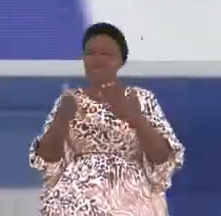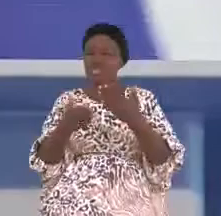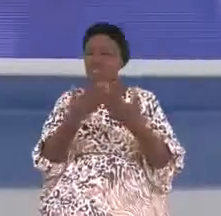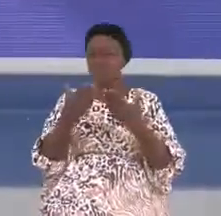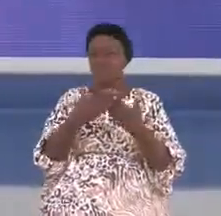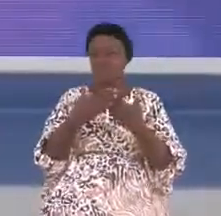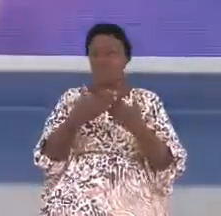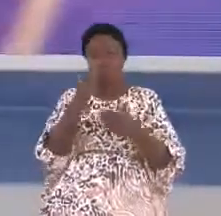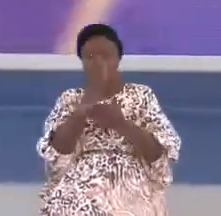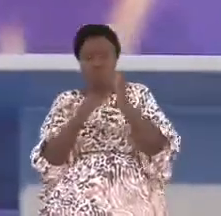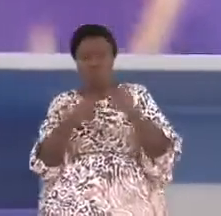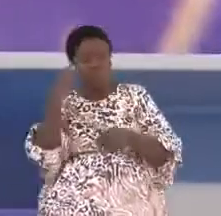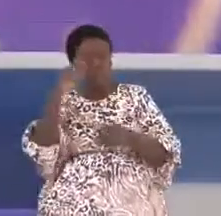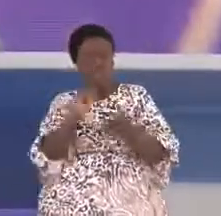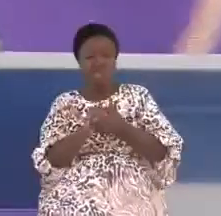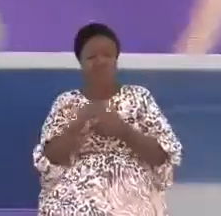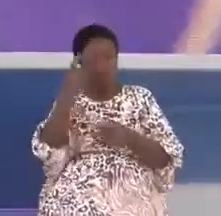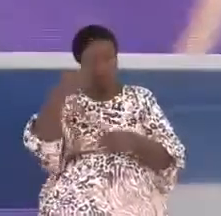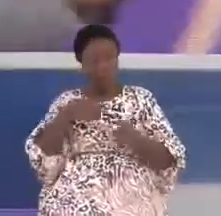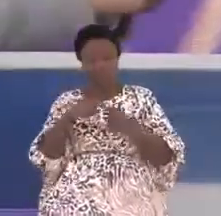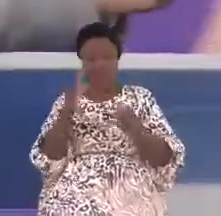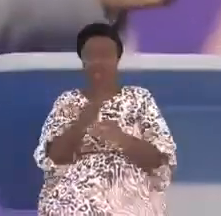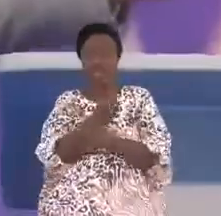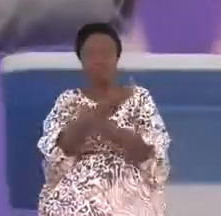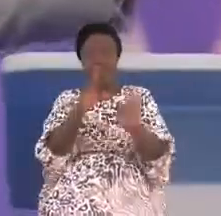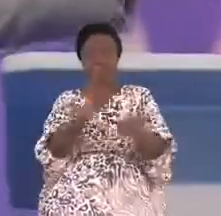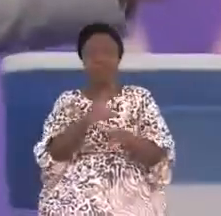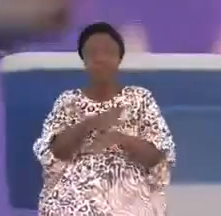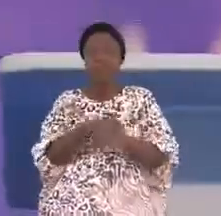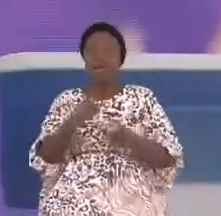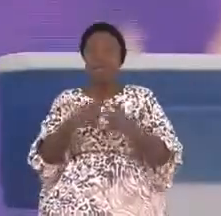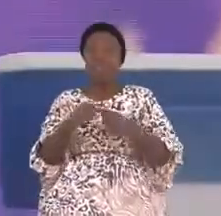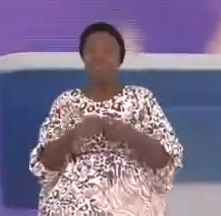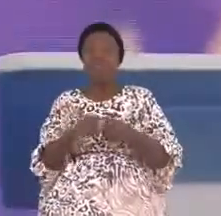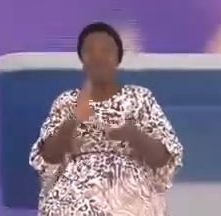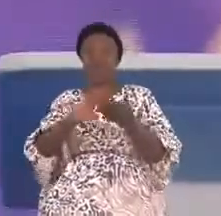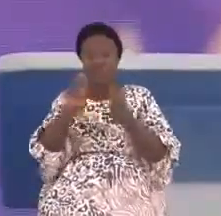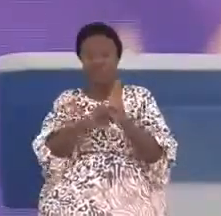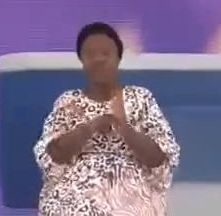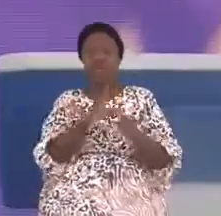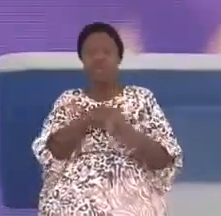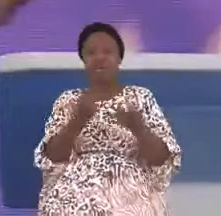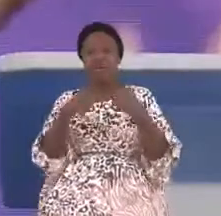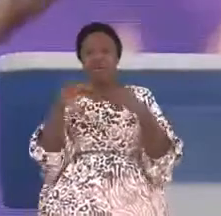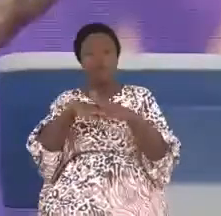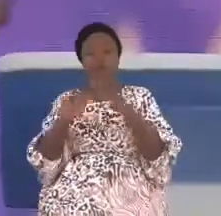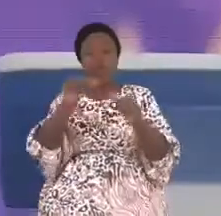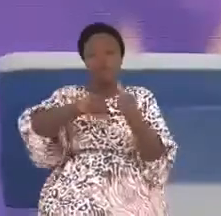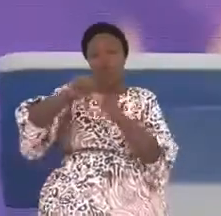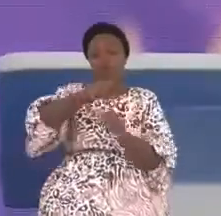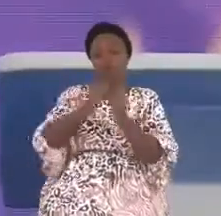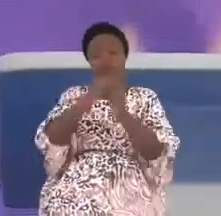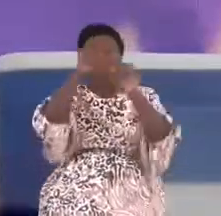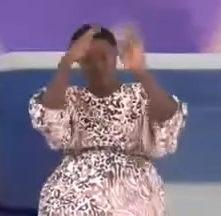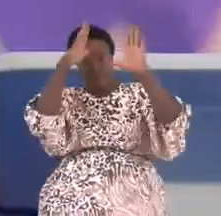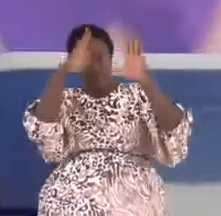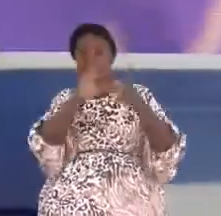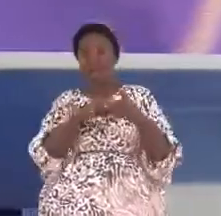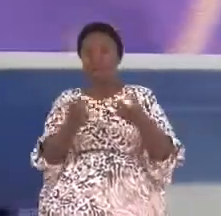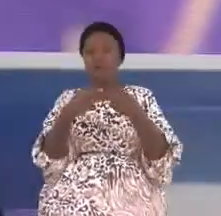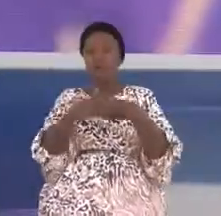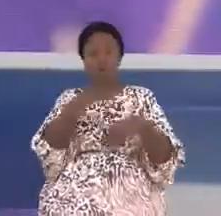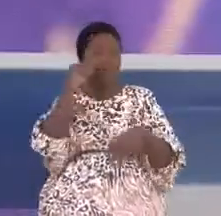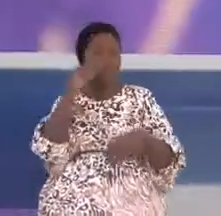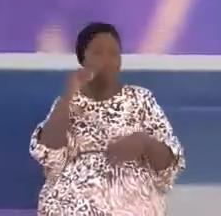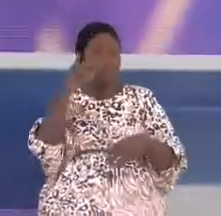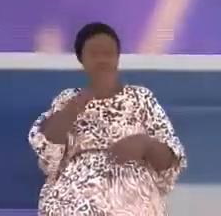forgiveness and freedom and the fellowship of the father as i come back home the sake is complicated no